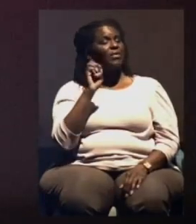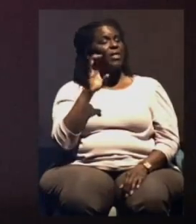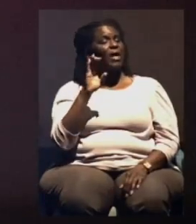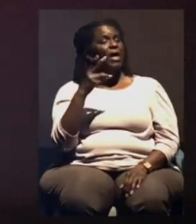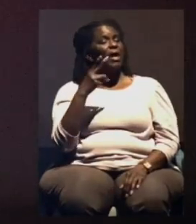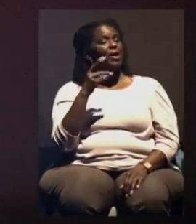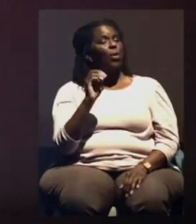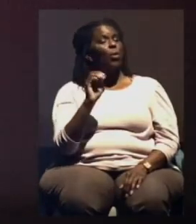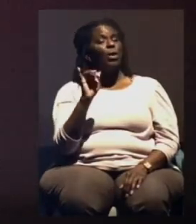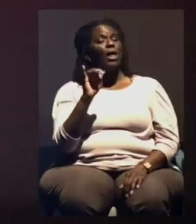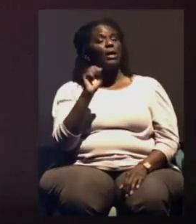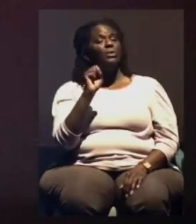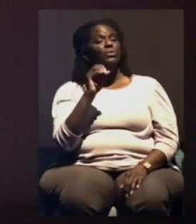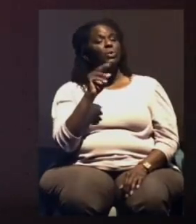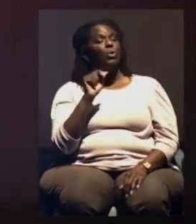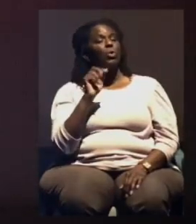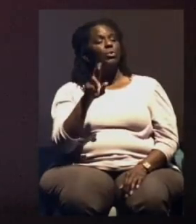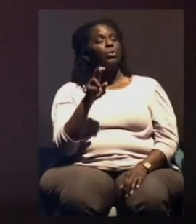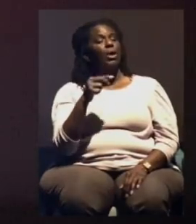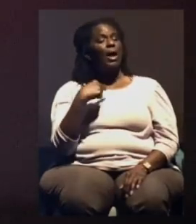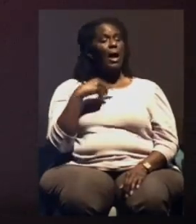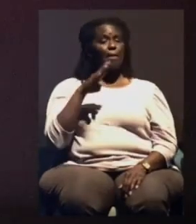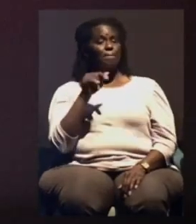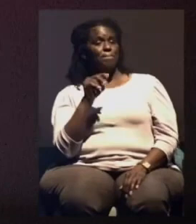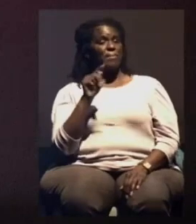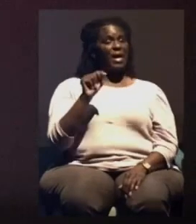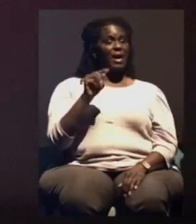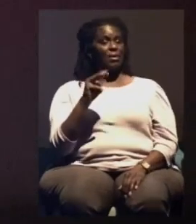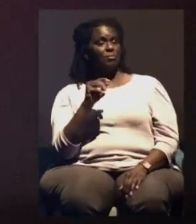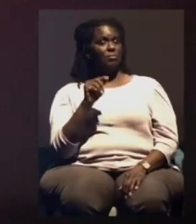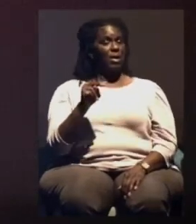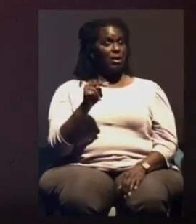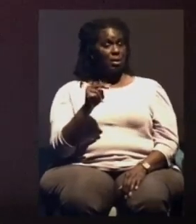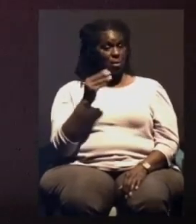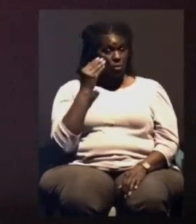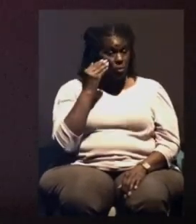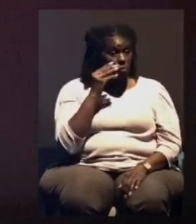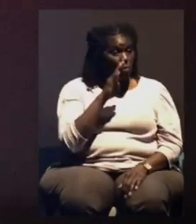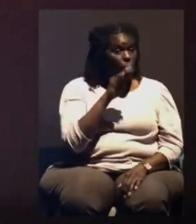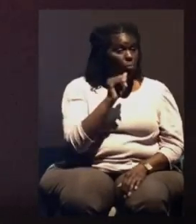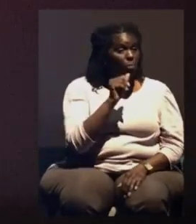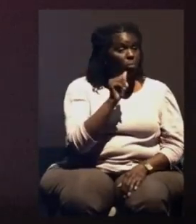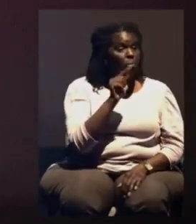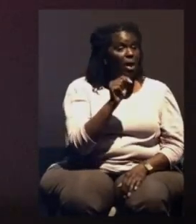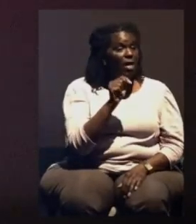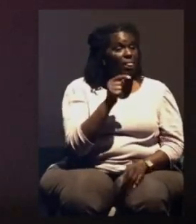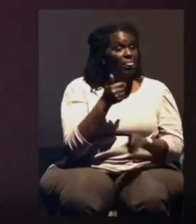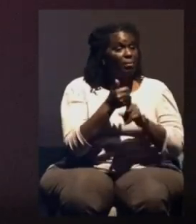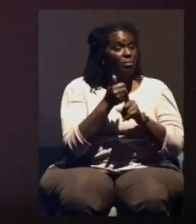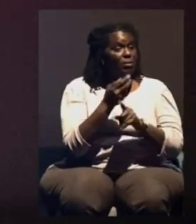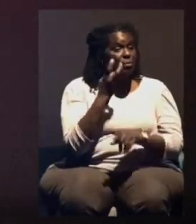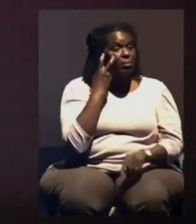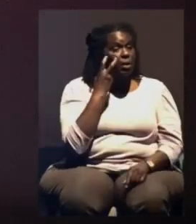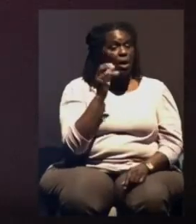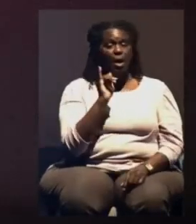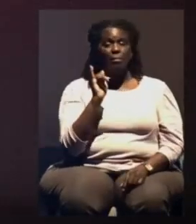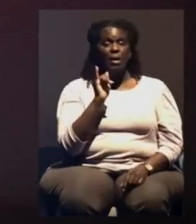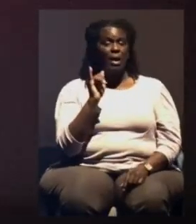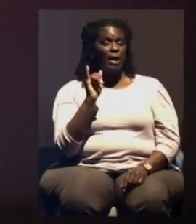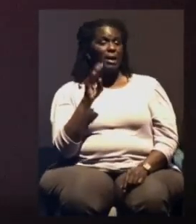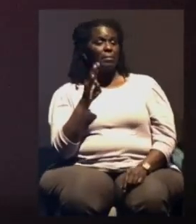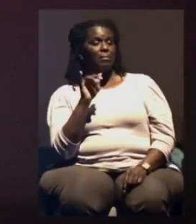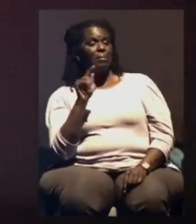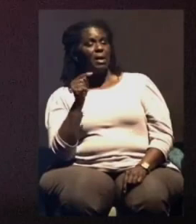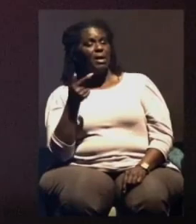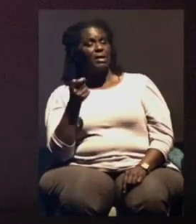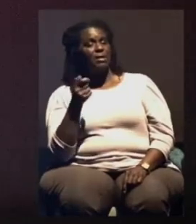like sonar. He goes, I'm Batman. You know, bats are blind. He goes, I'm just like a bat. I make this clicking